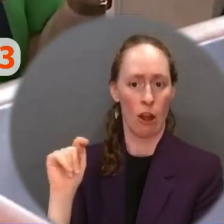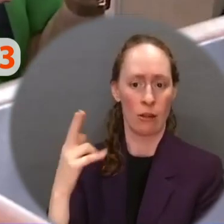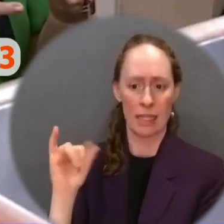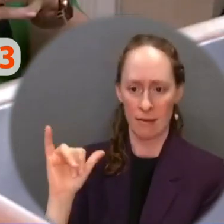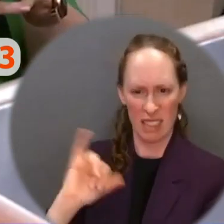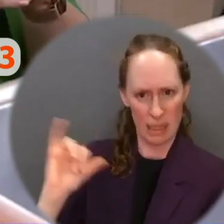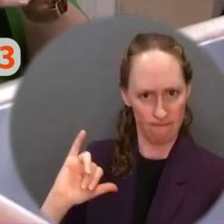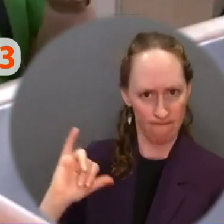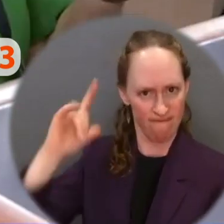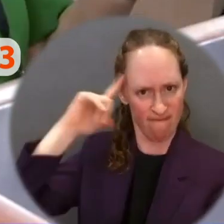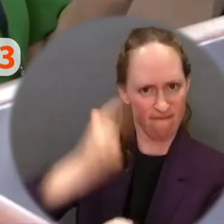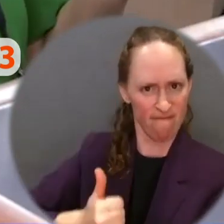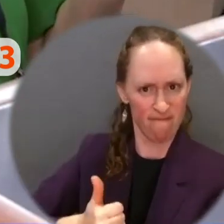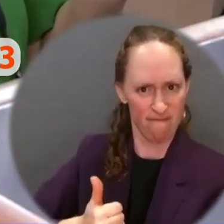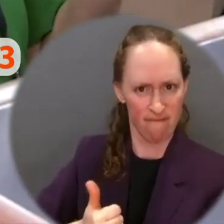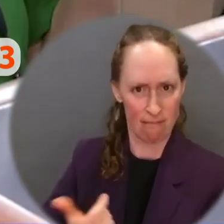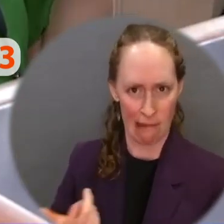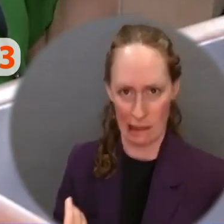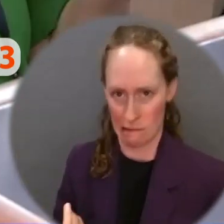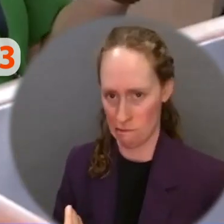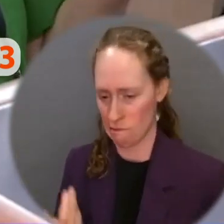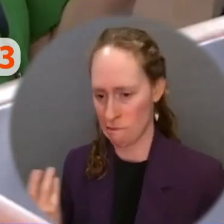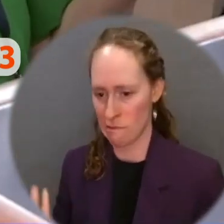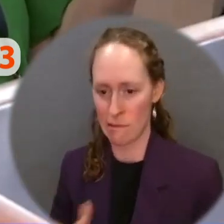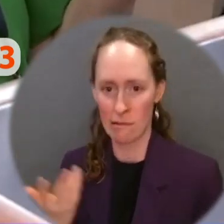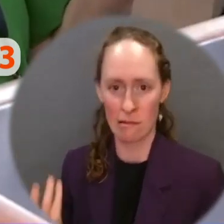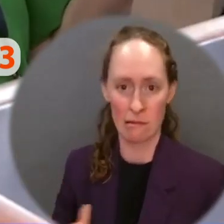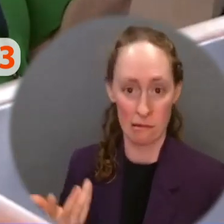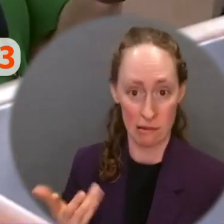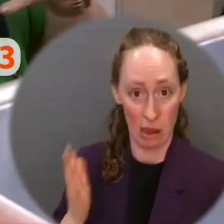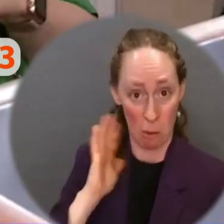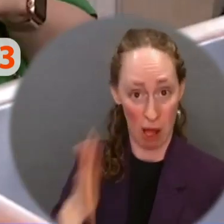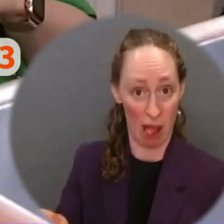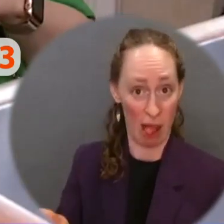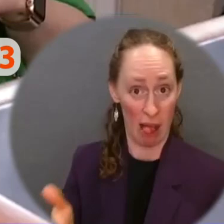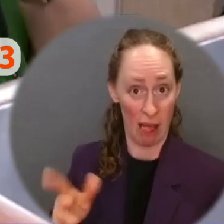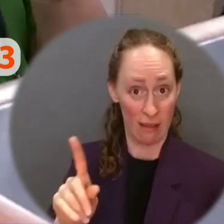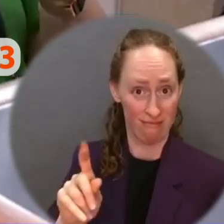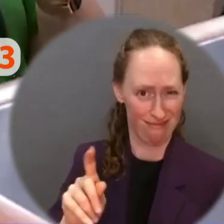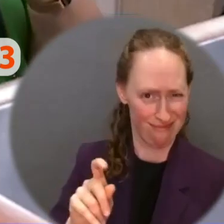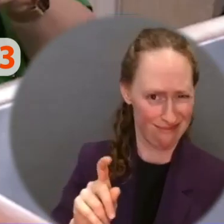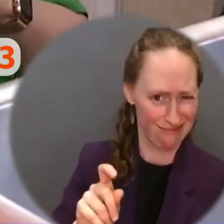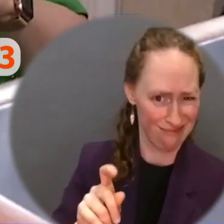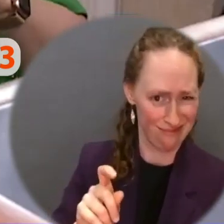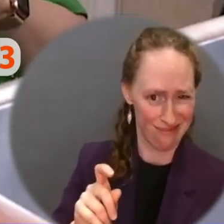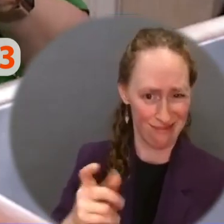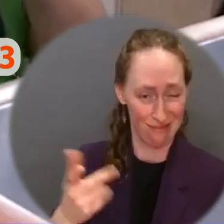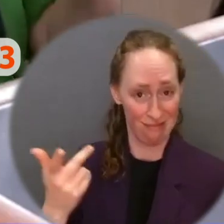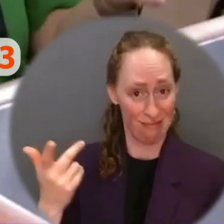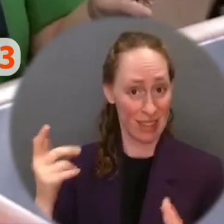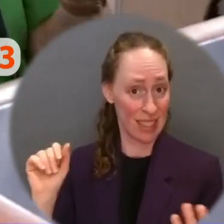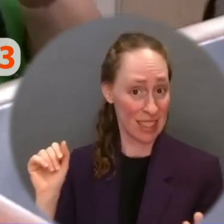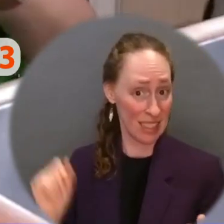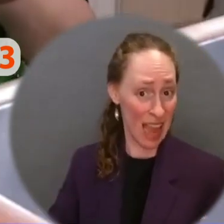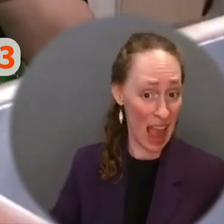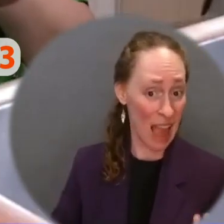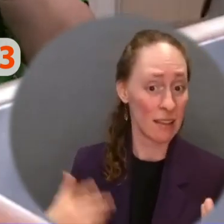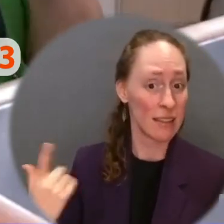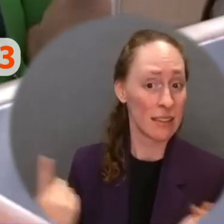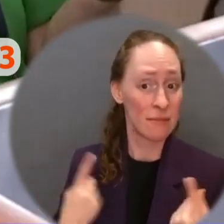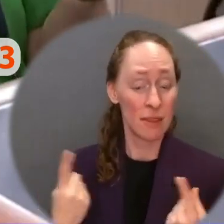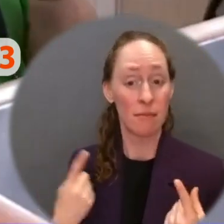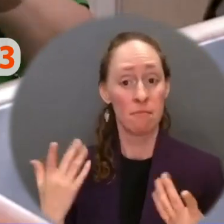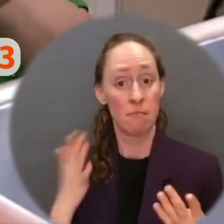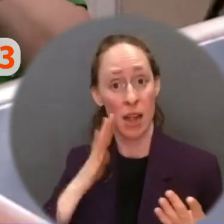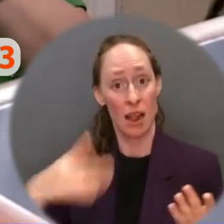ball? And will the American people have a chance to see any of this through our presence, the pool, or